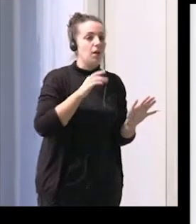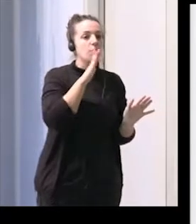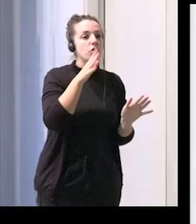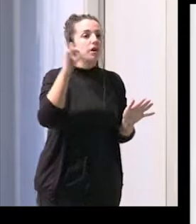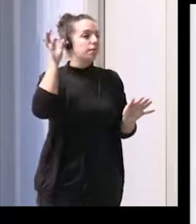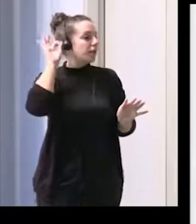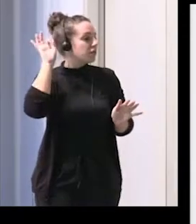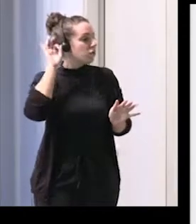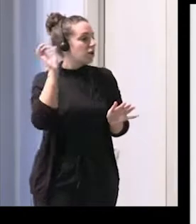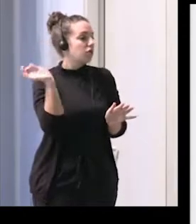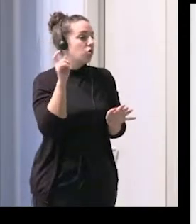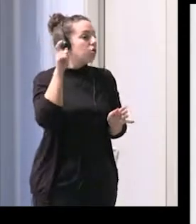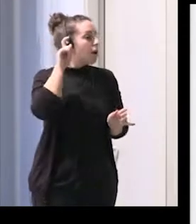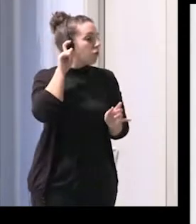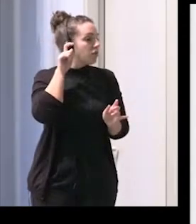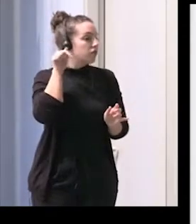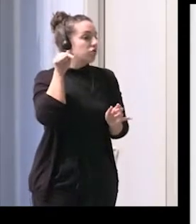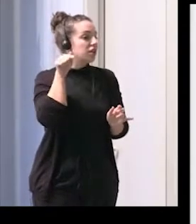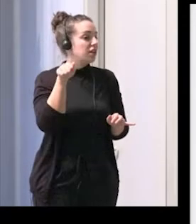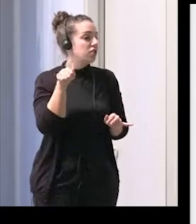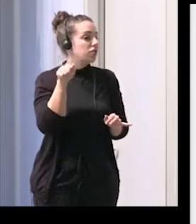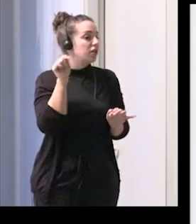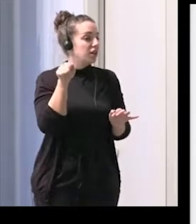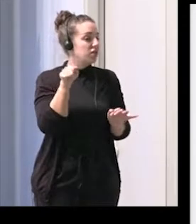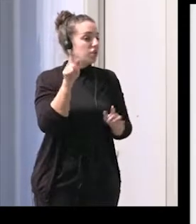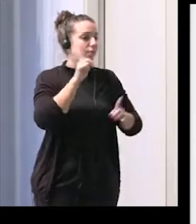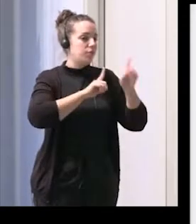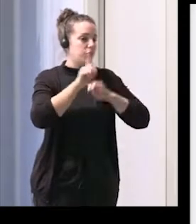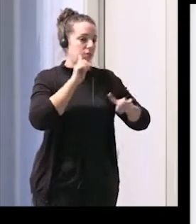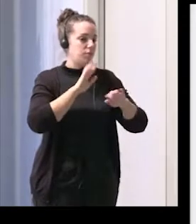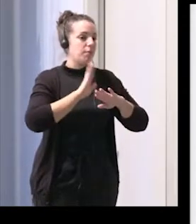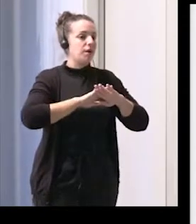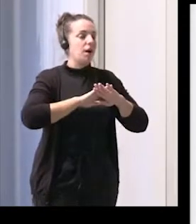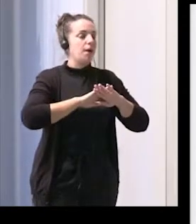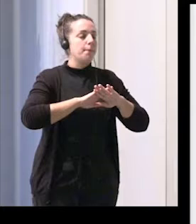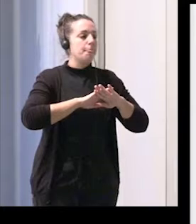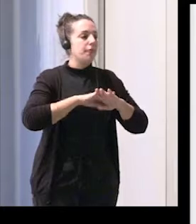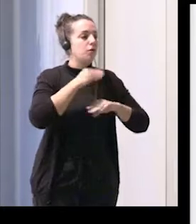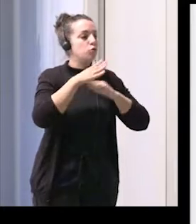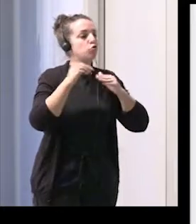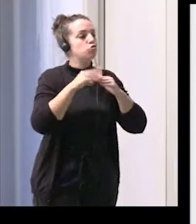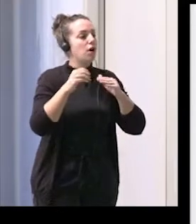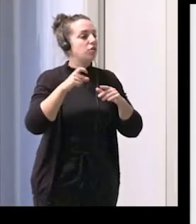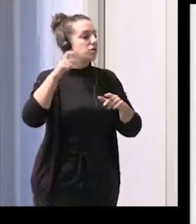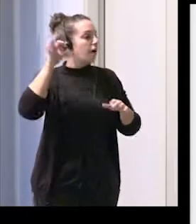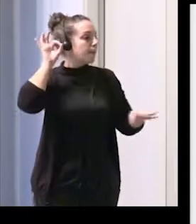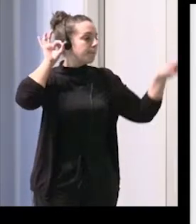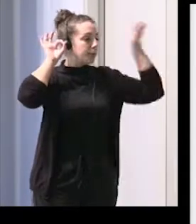aids. And that becomes really a problem in bimodal users. So I'm going to let